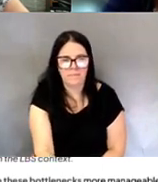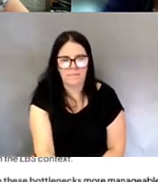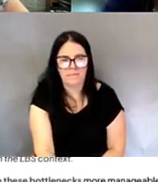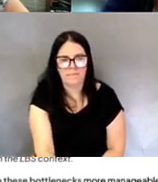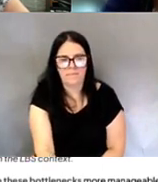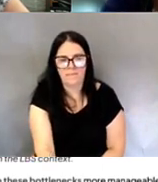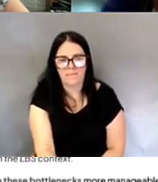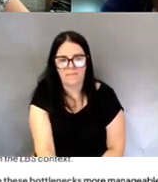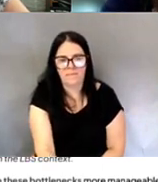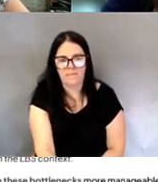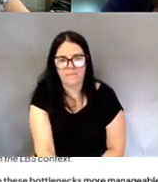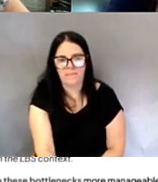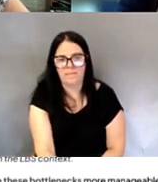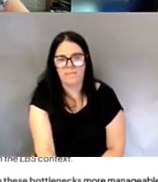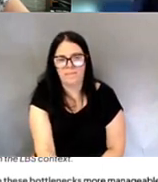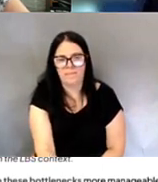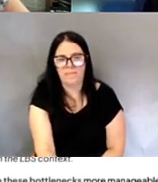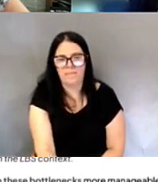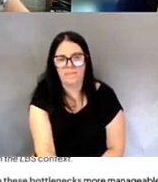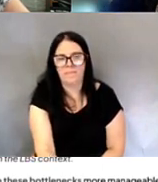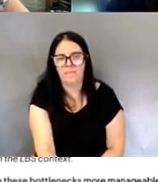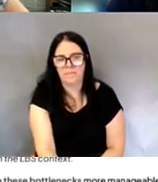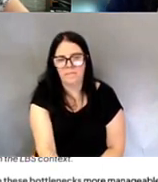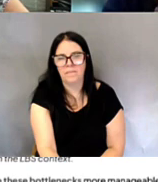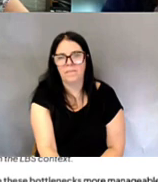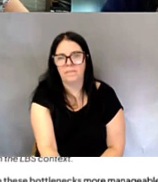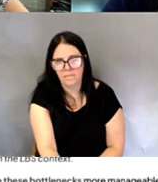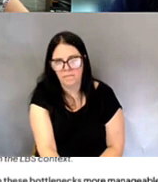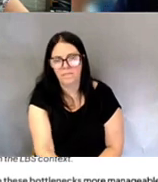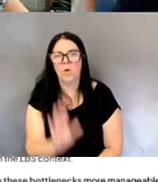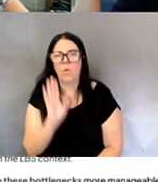There we go, and we'll share. So the PAL